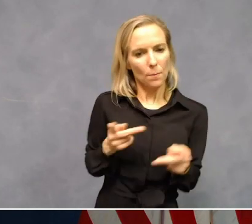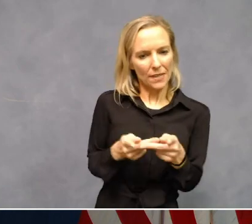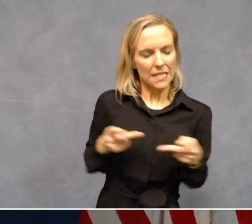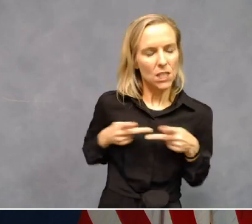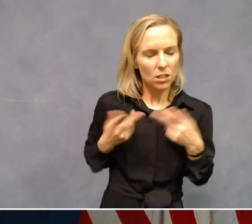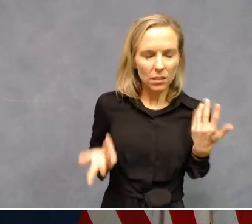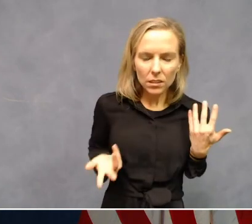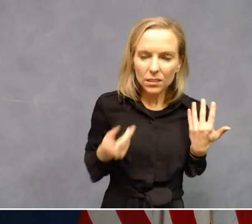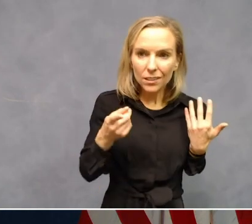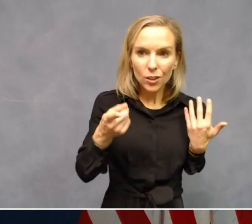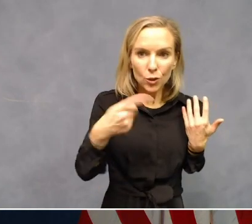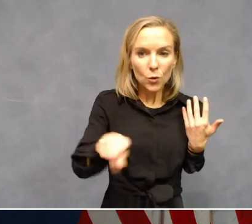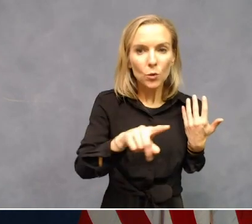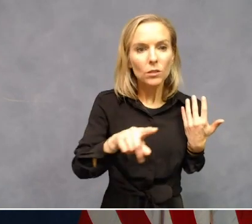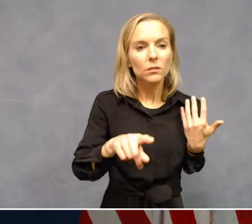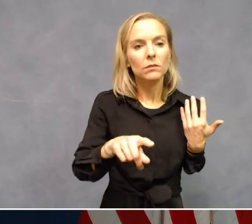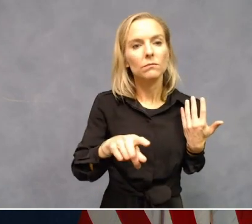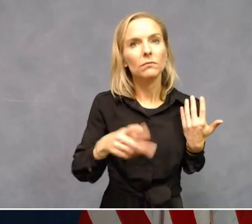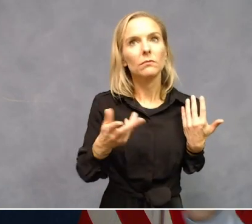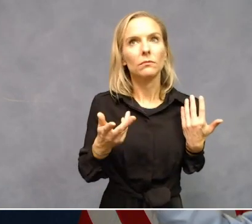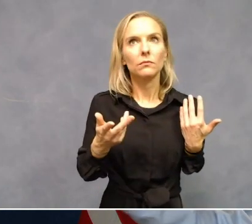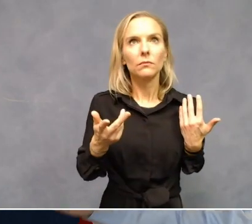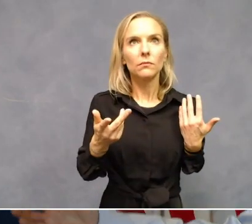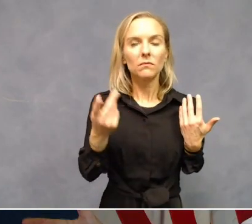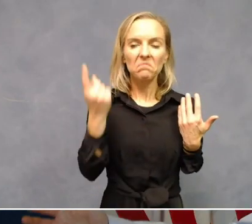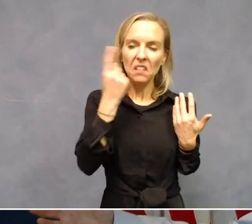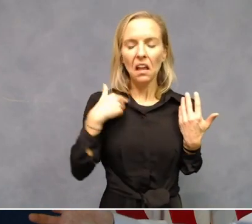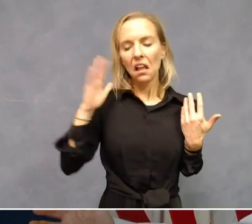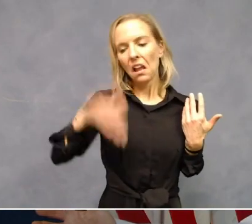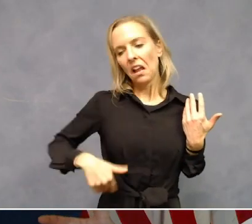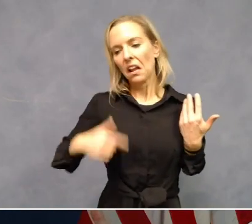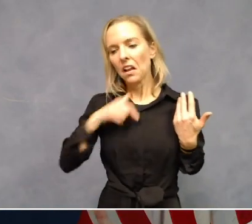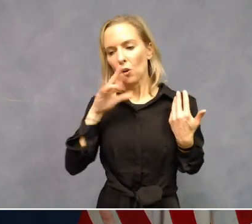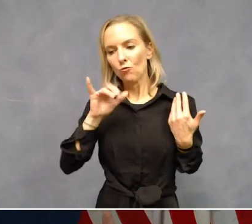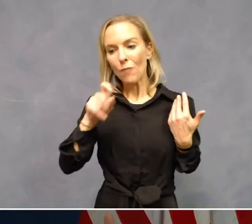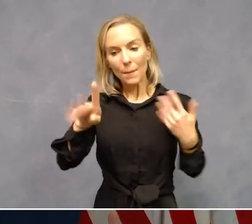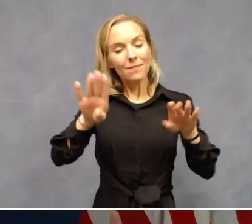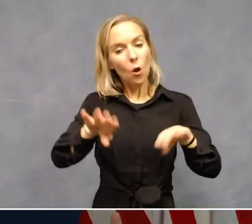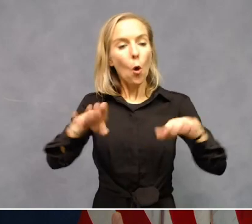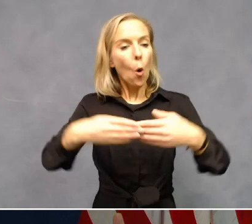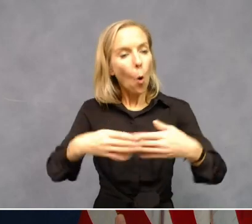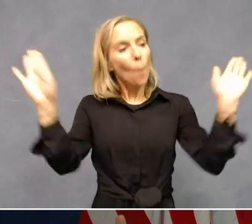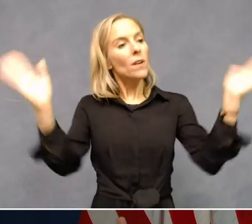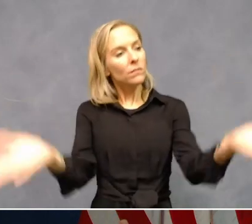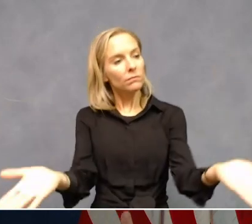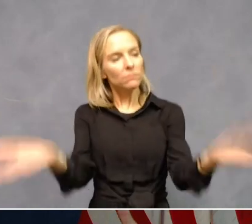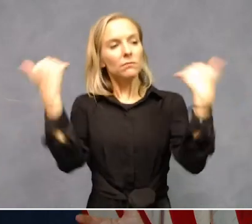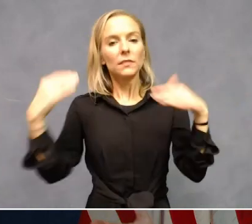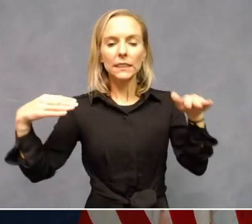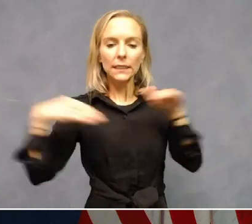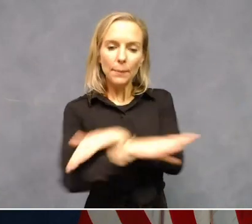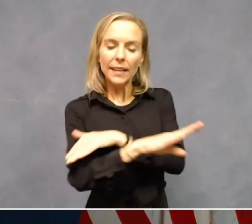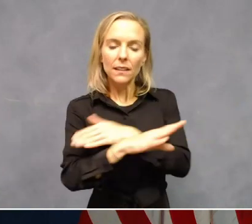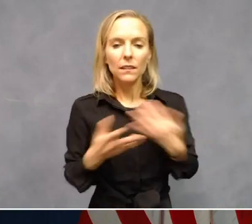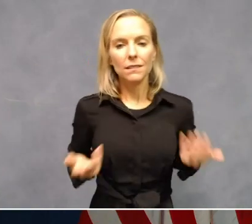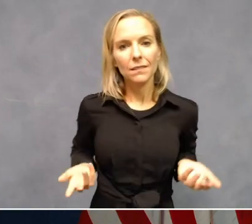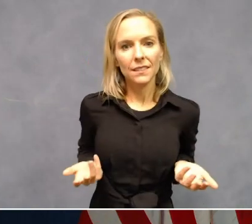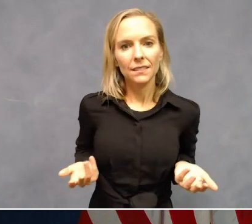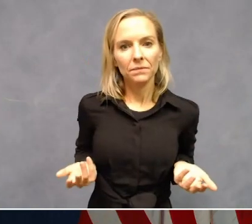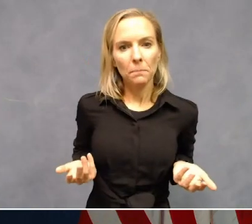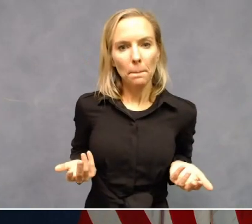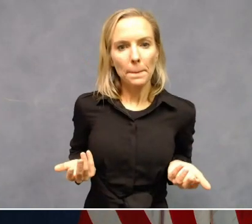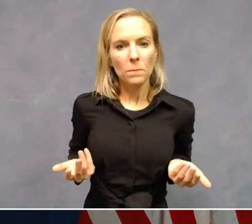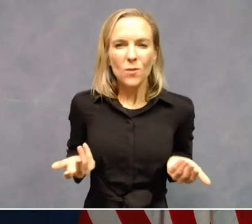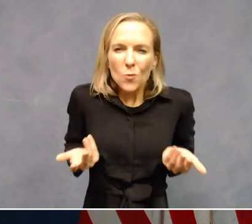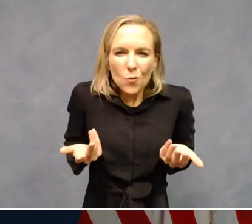might not think you're at risk, but if you're opening your doors and asking a ton of people to come in, what are you